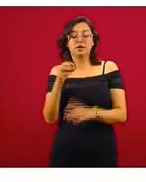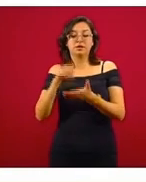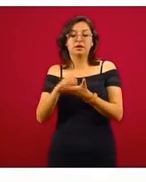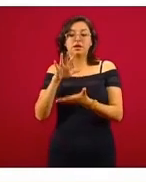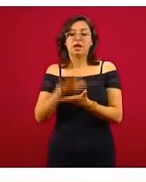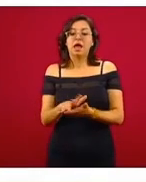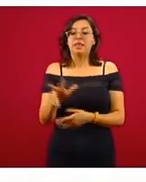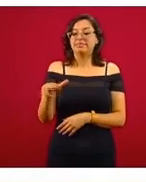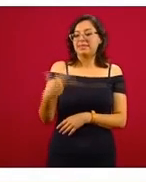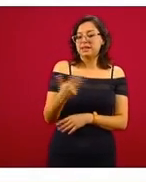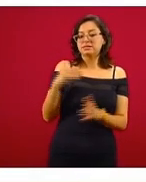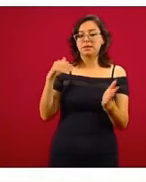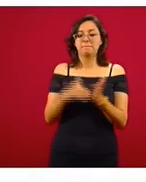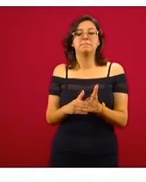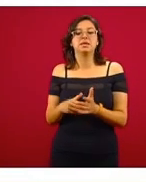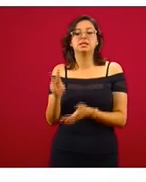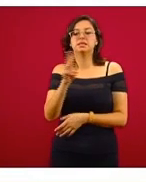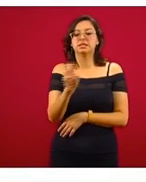from May the 3rd.